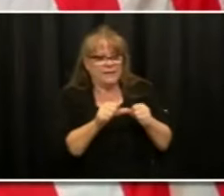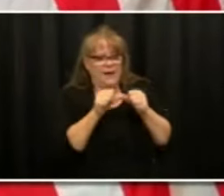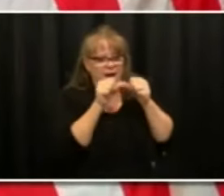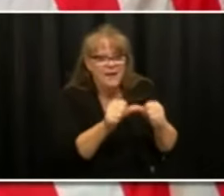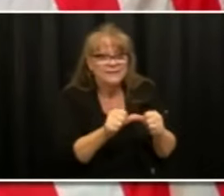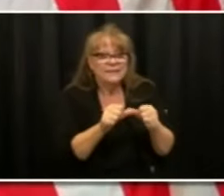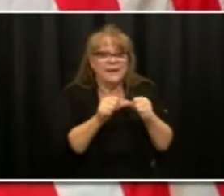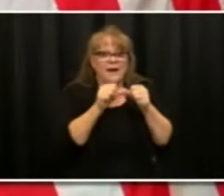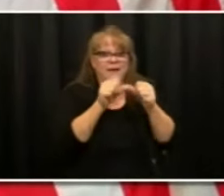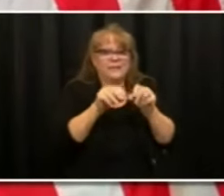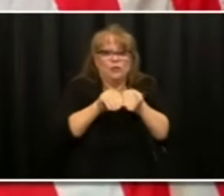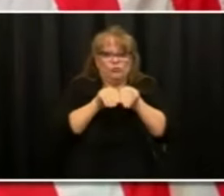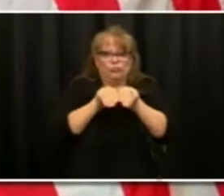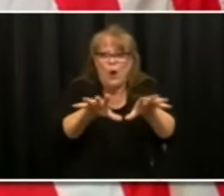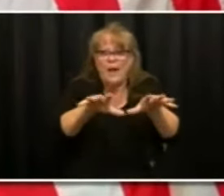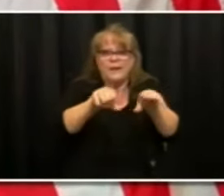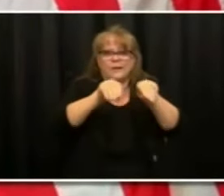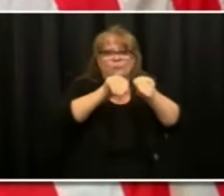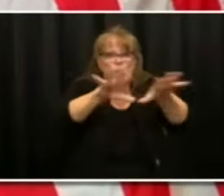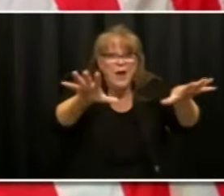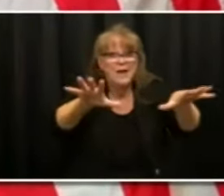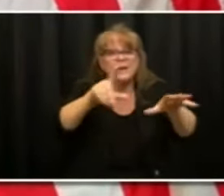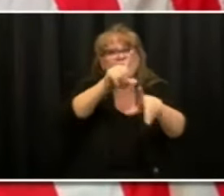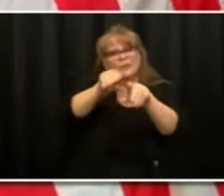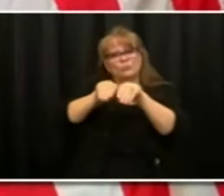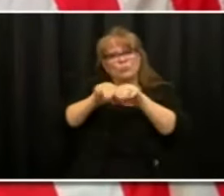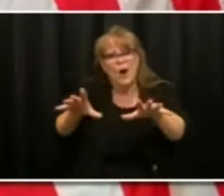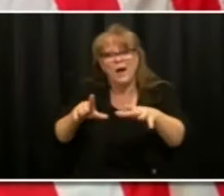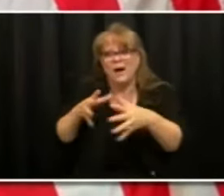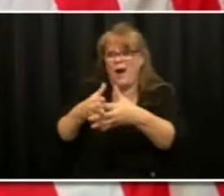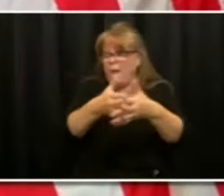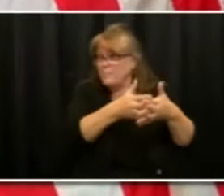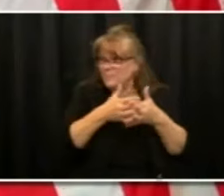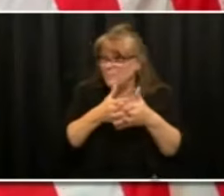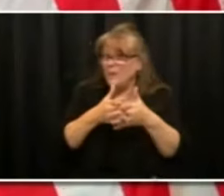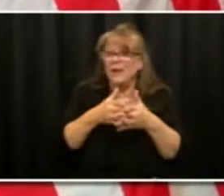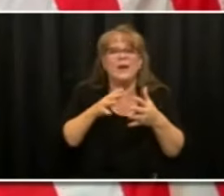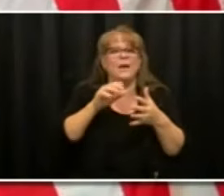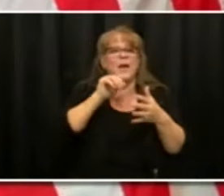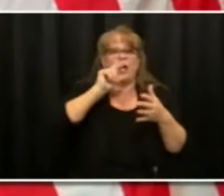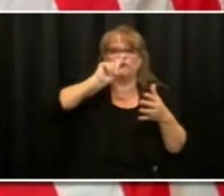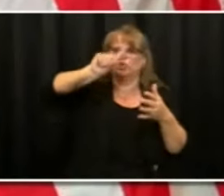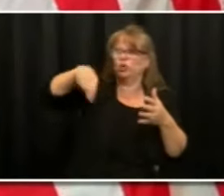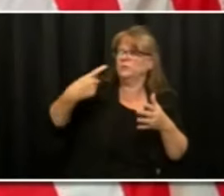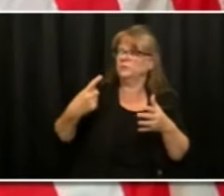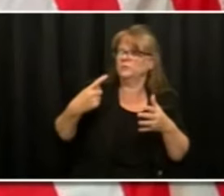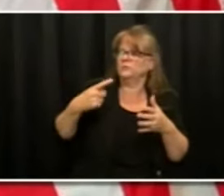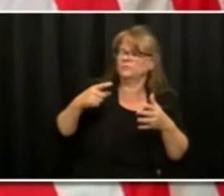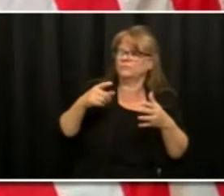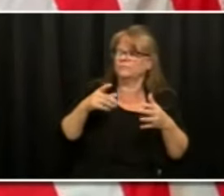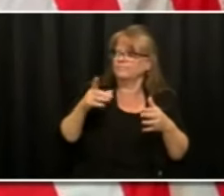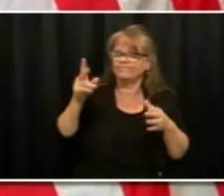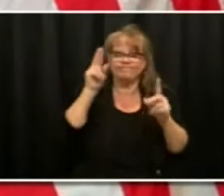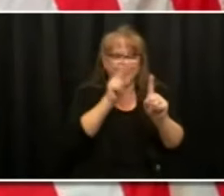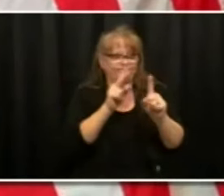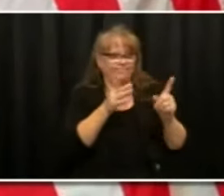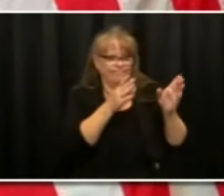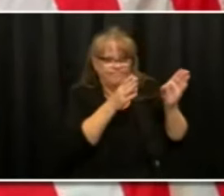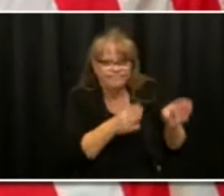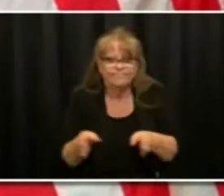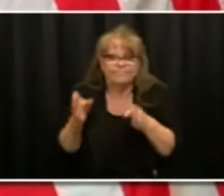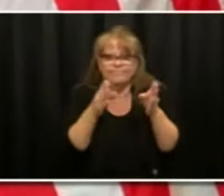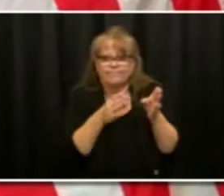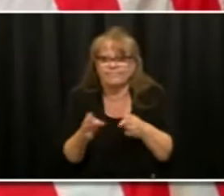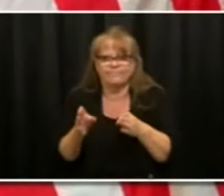nation's lack of preparation and a national plan. We have one of the highest death rates and number of deaths